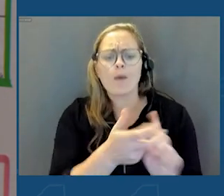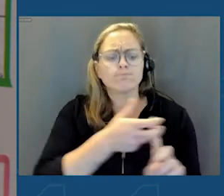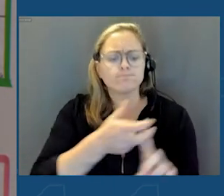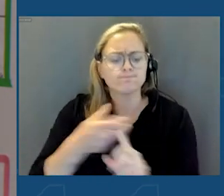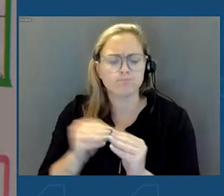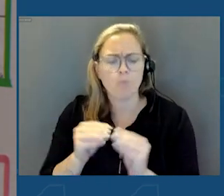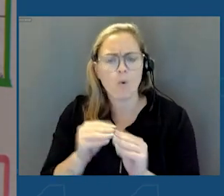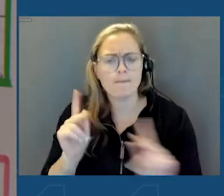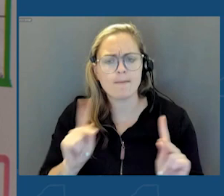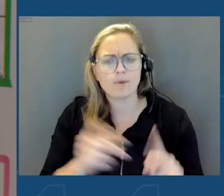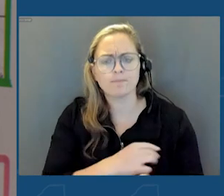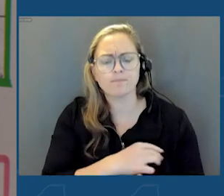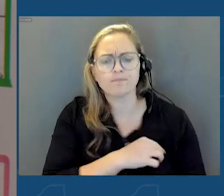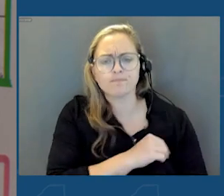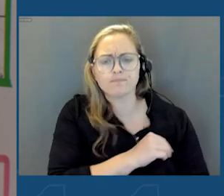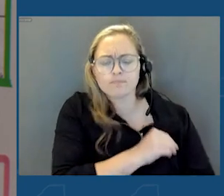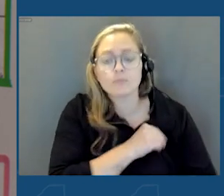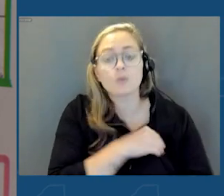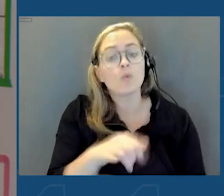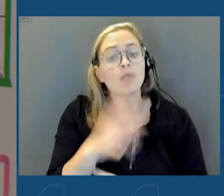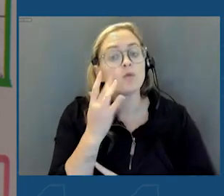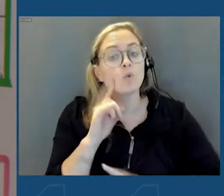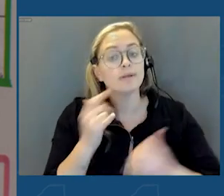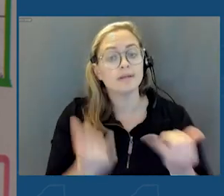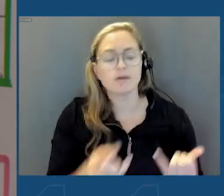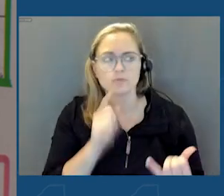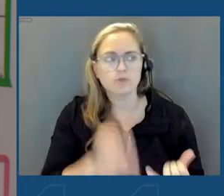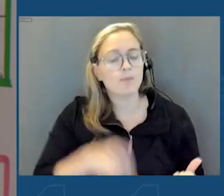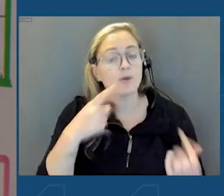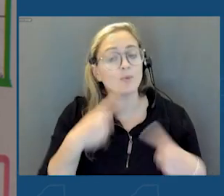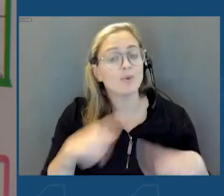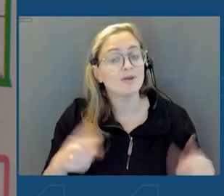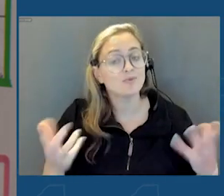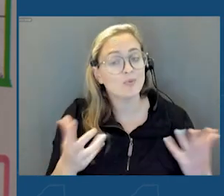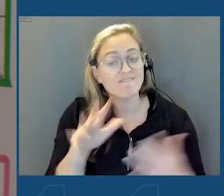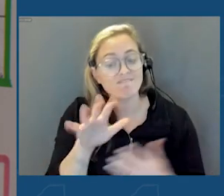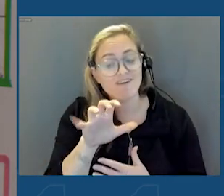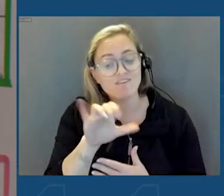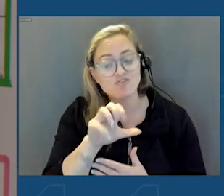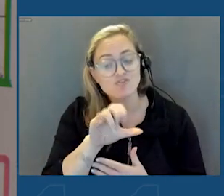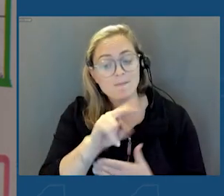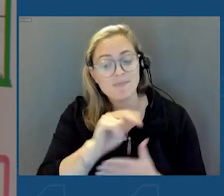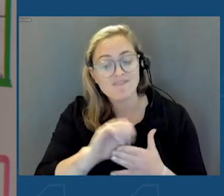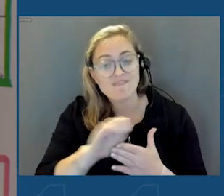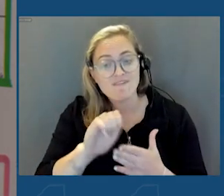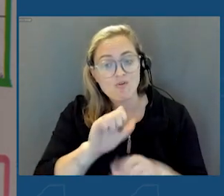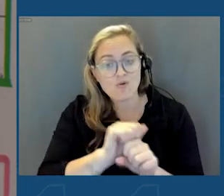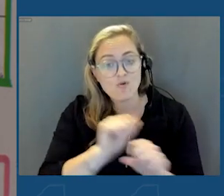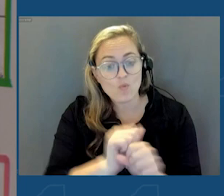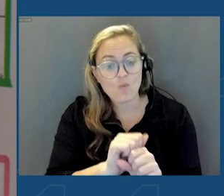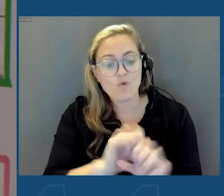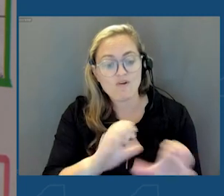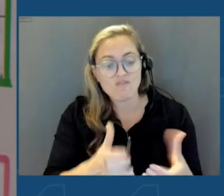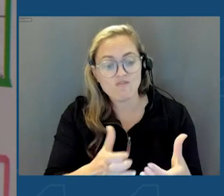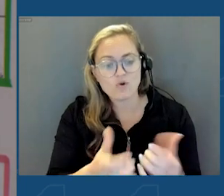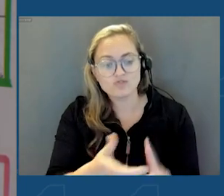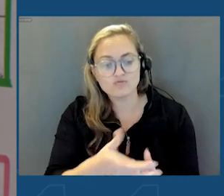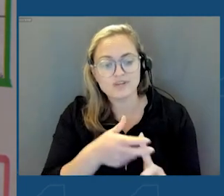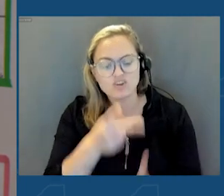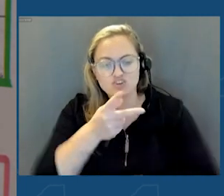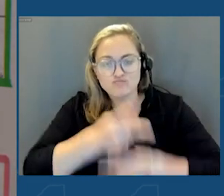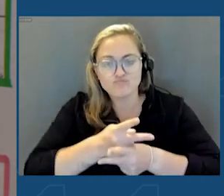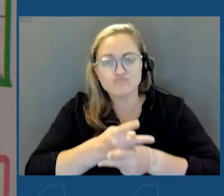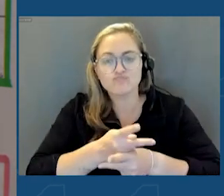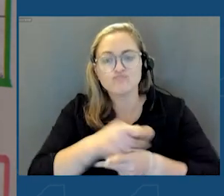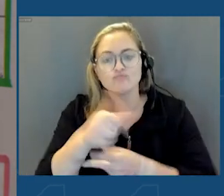I'm talking about. Well, that's why today I'm really proud to announce our $500 million Workforce Retention Grant Program. This is how we're